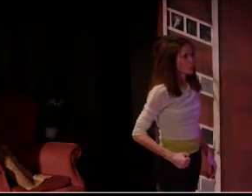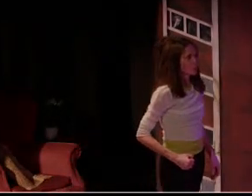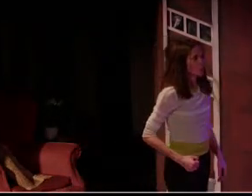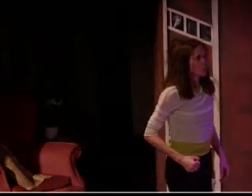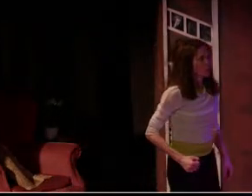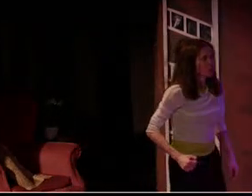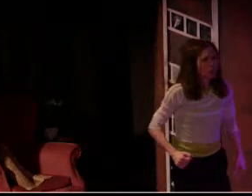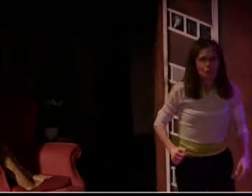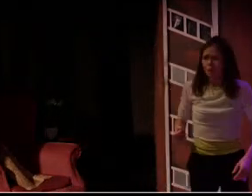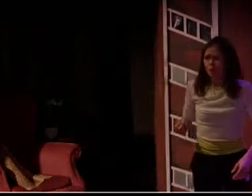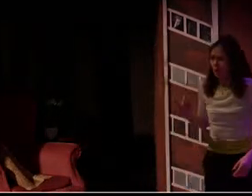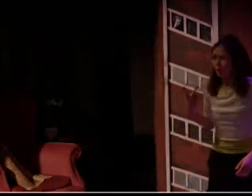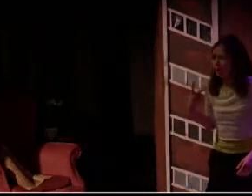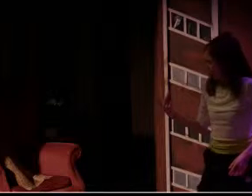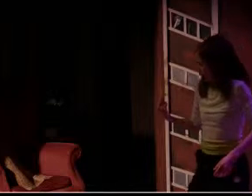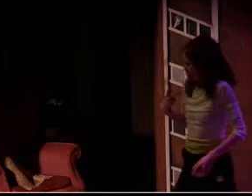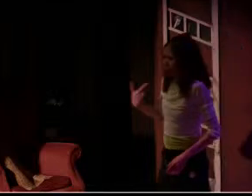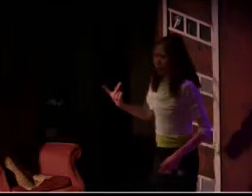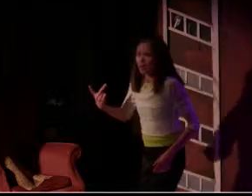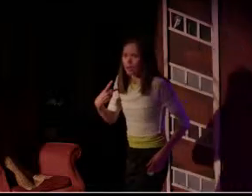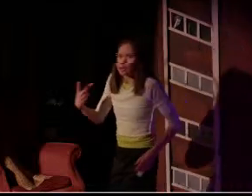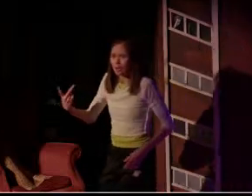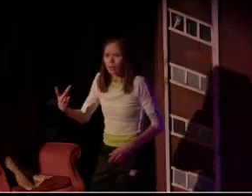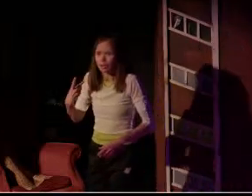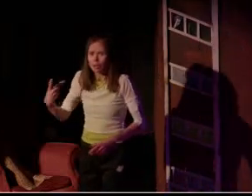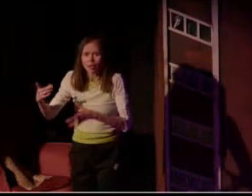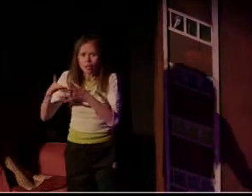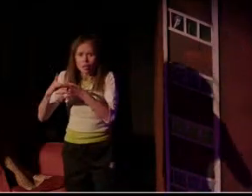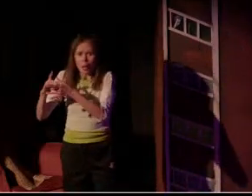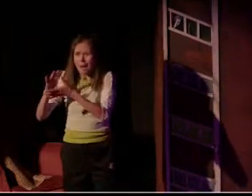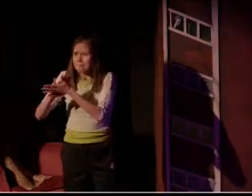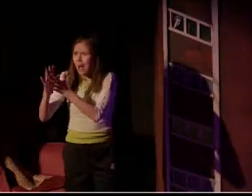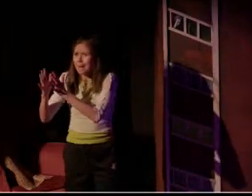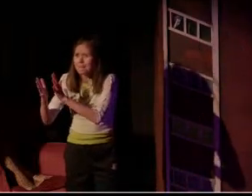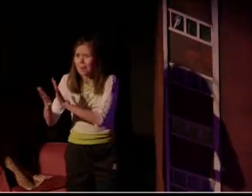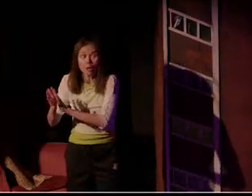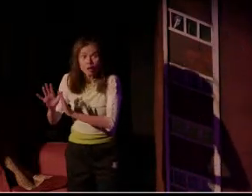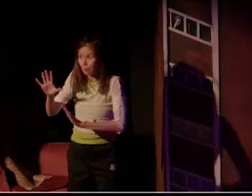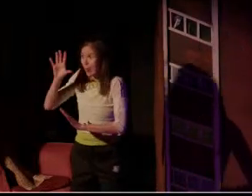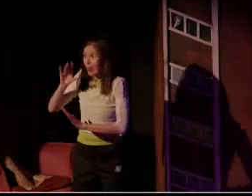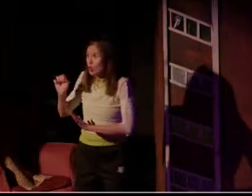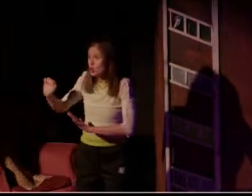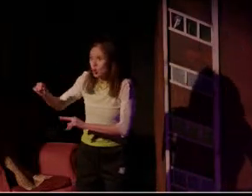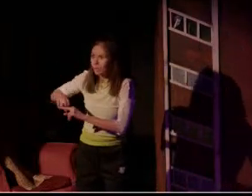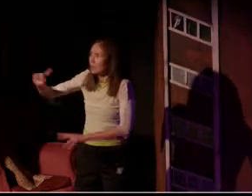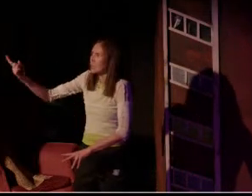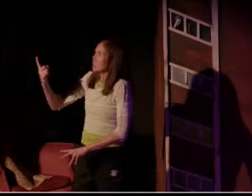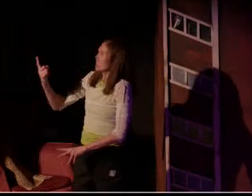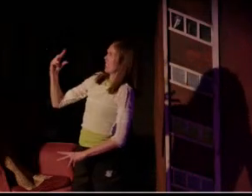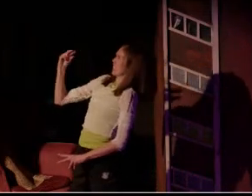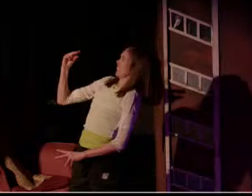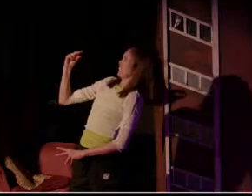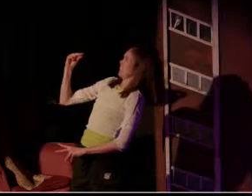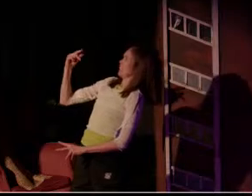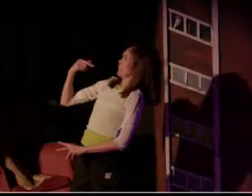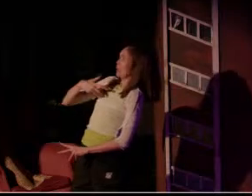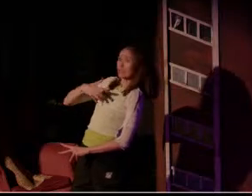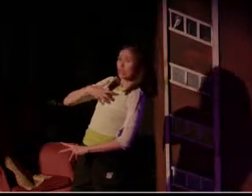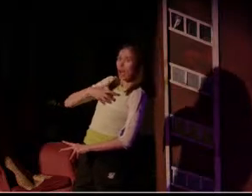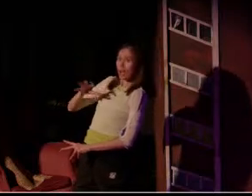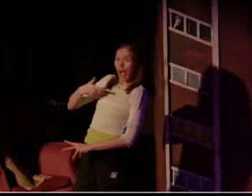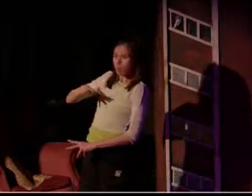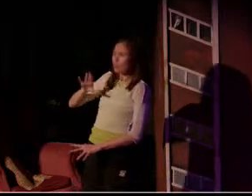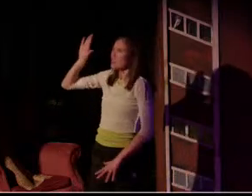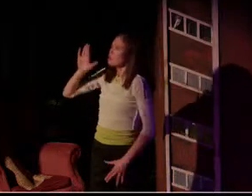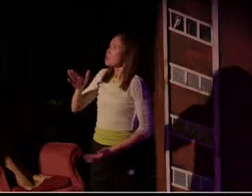We are undone. But I was not afraid, and once or twice I was about to speak and tell